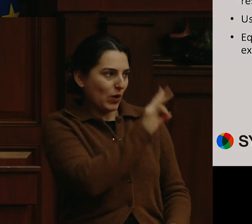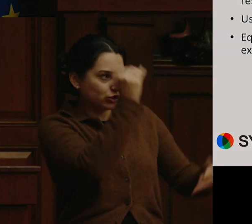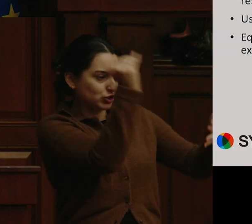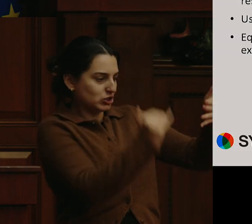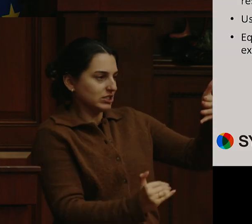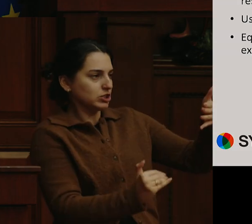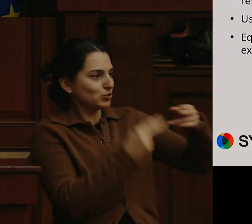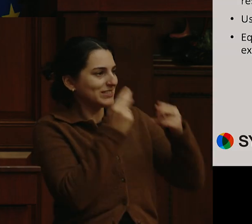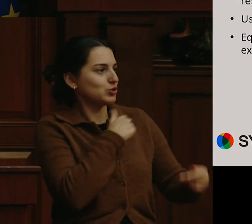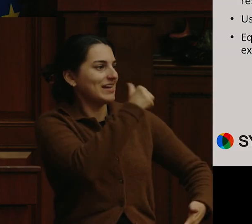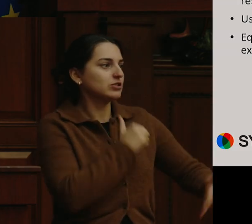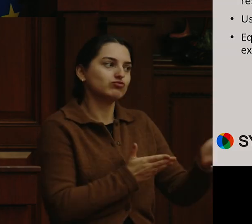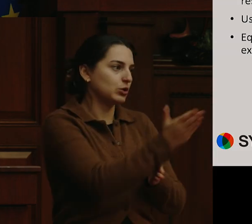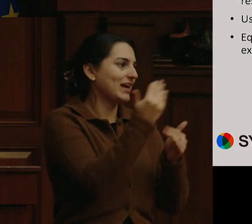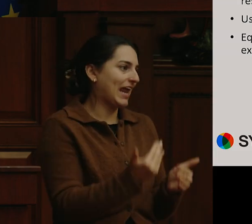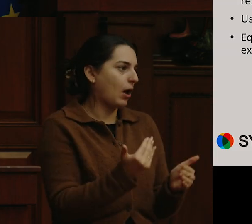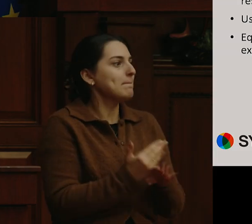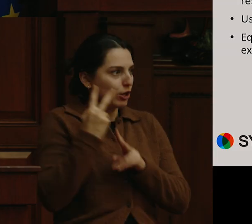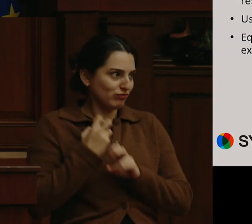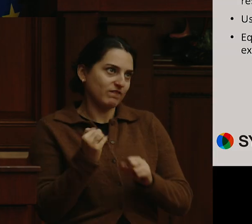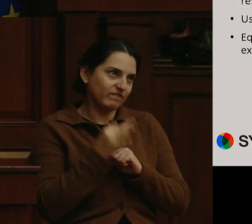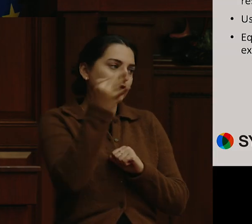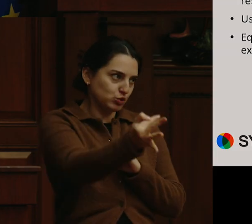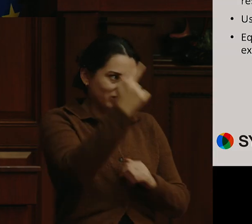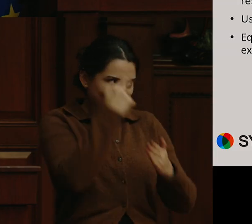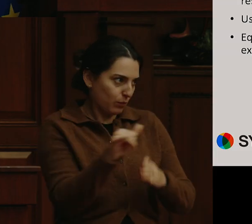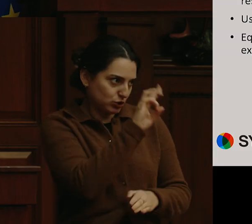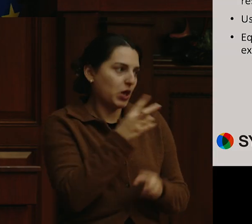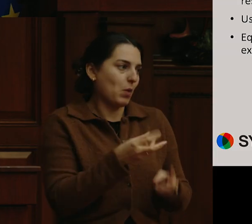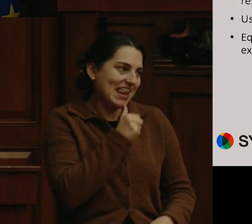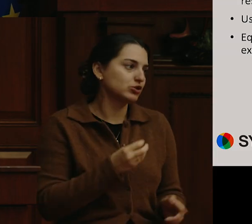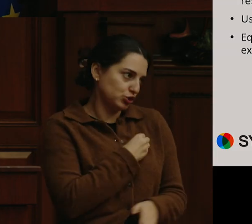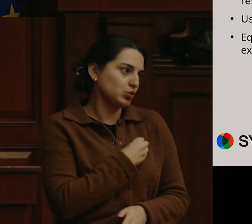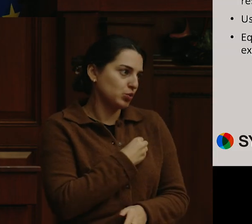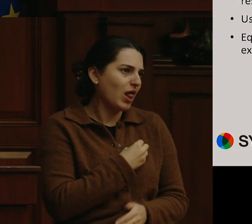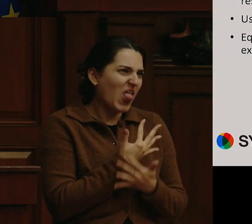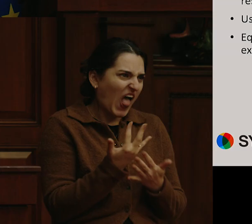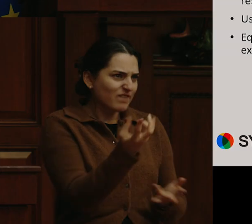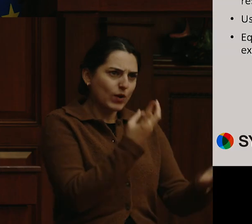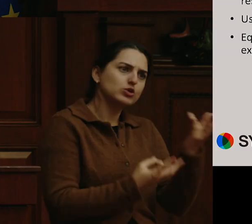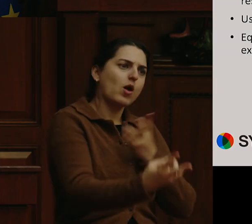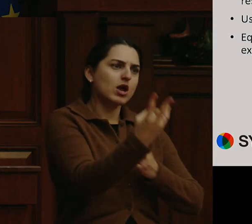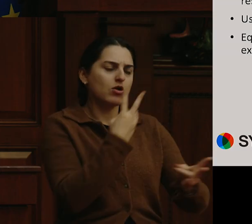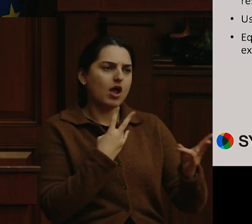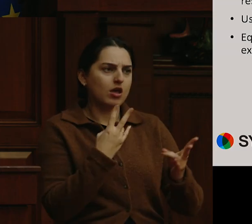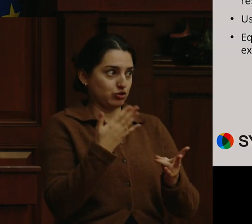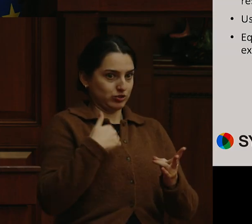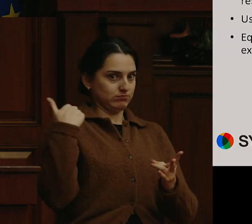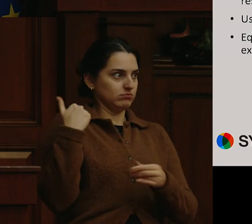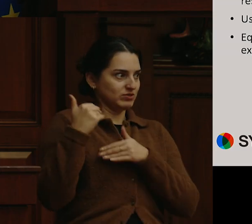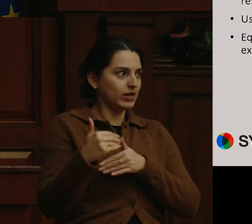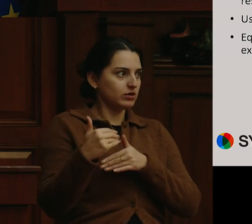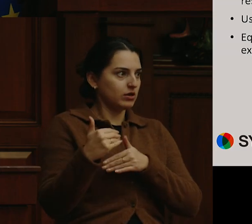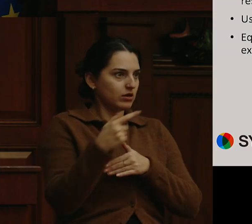questions that needs to be answered by research in the future. So I think a lot of the questions that came up in the session just gone